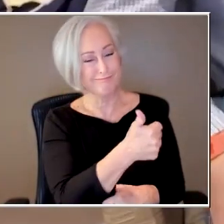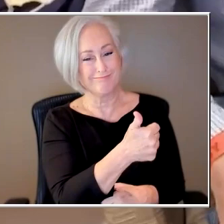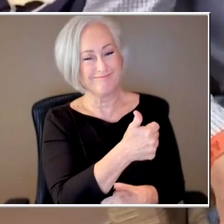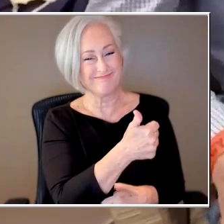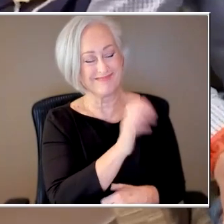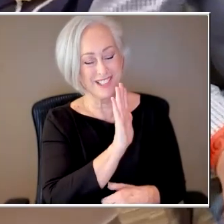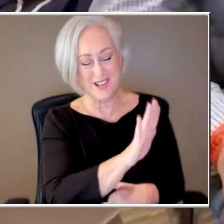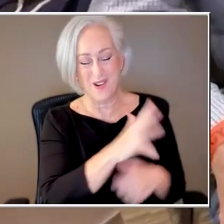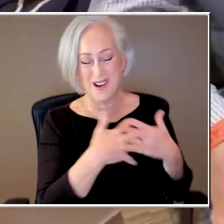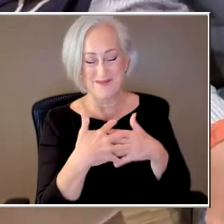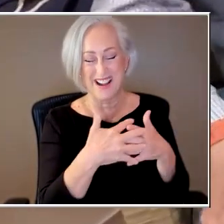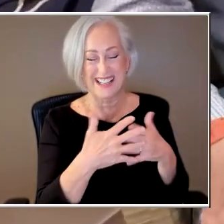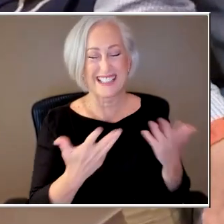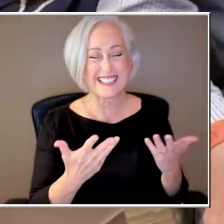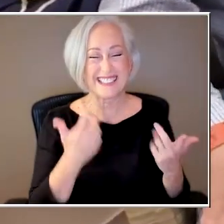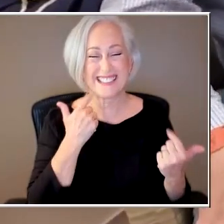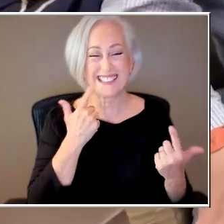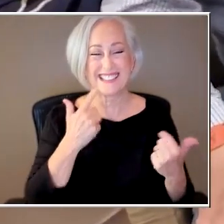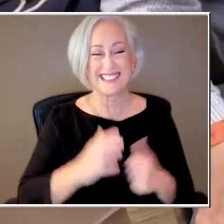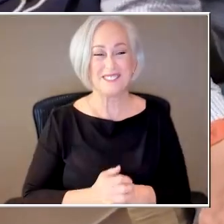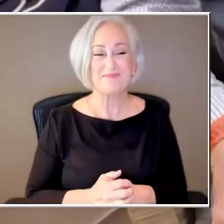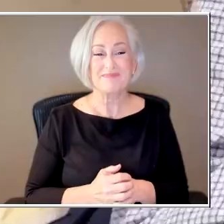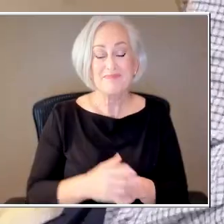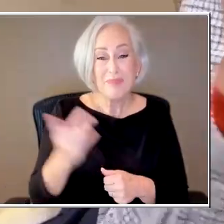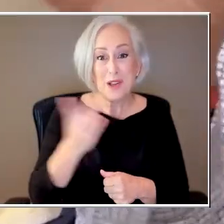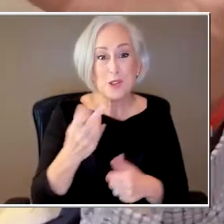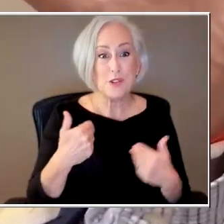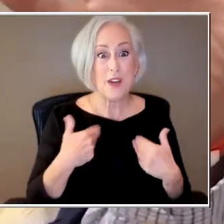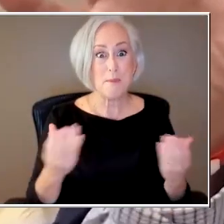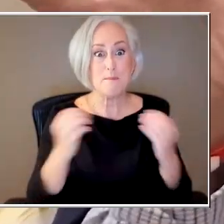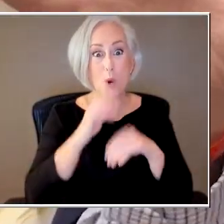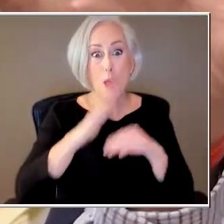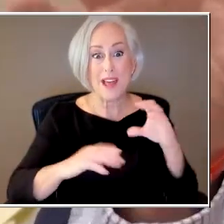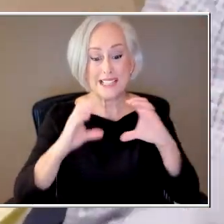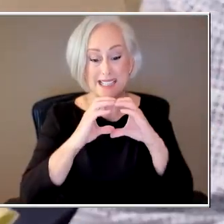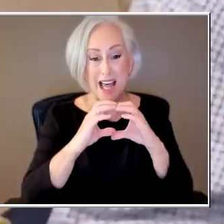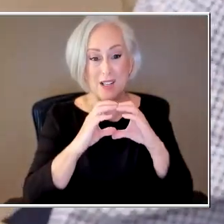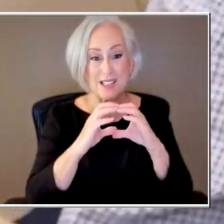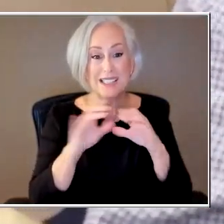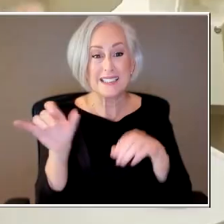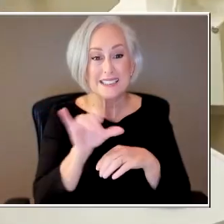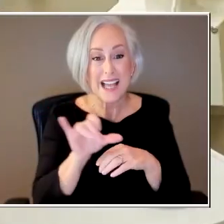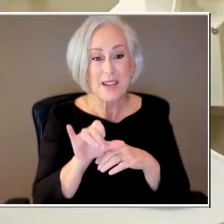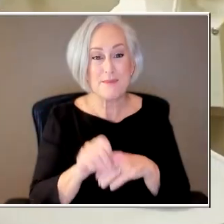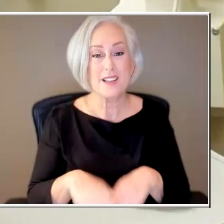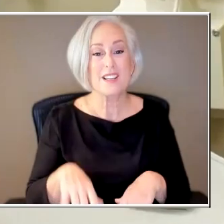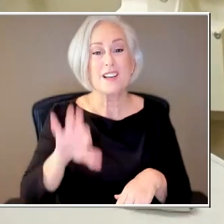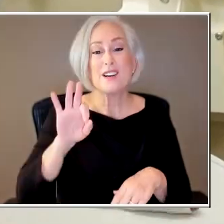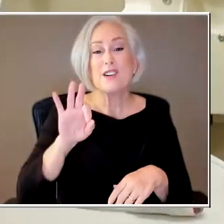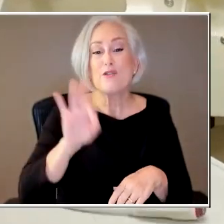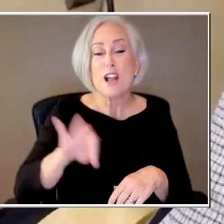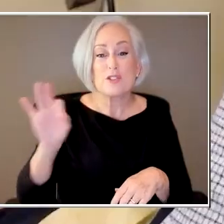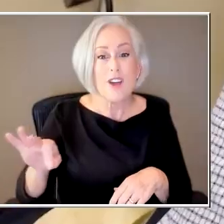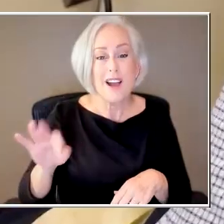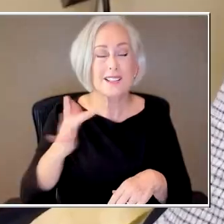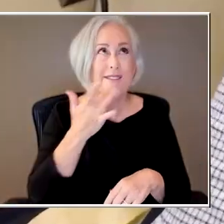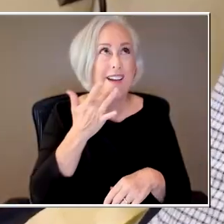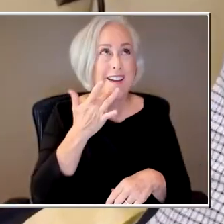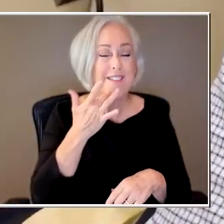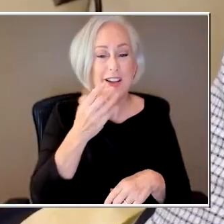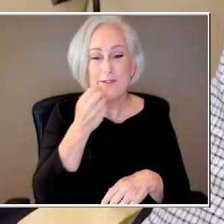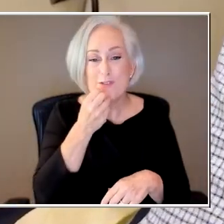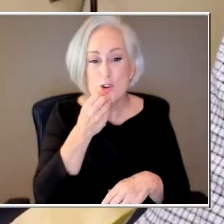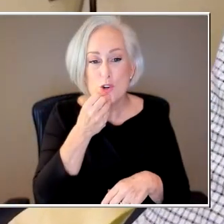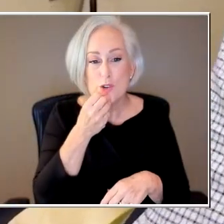it. Come to find out, they have more than cells in common. Fries are our favorite food, There's a lot of similarities that